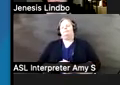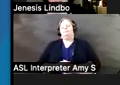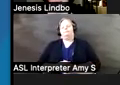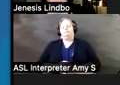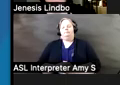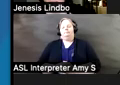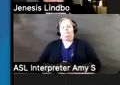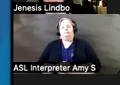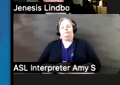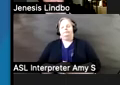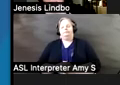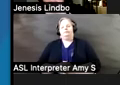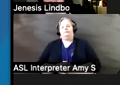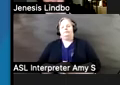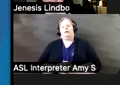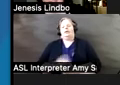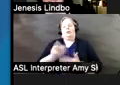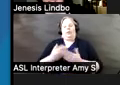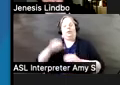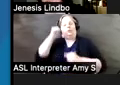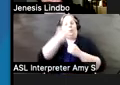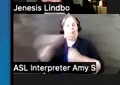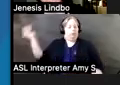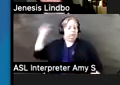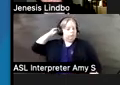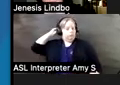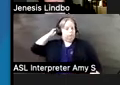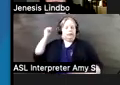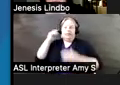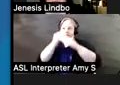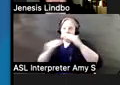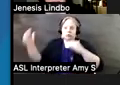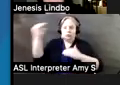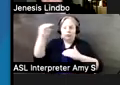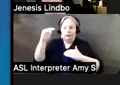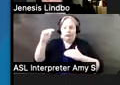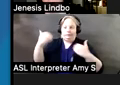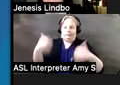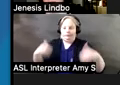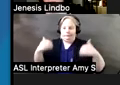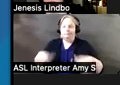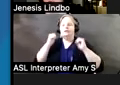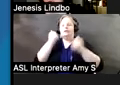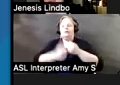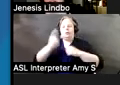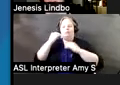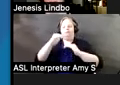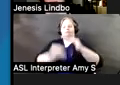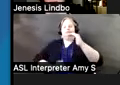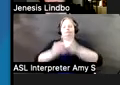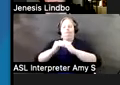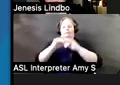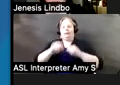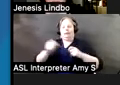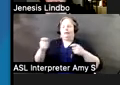And one of the things to keep in mind is it's too much. Everyone has their own threshold of what they can